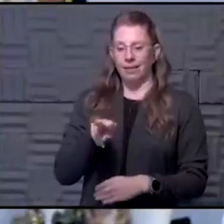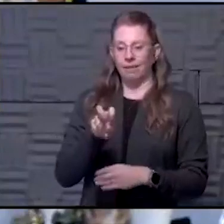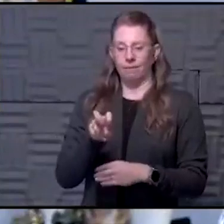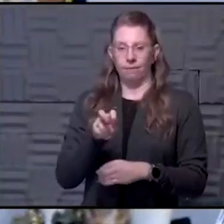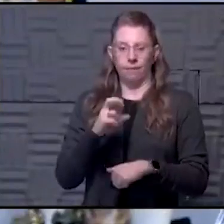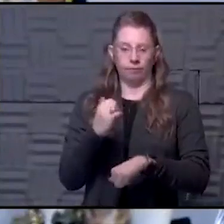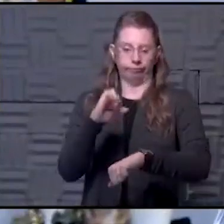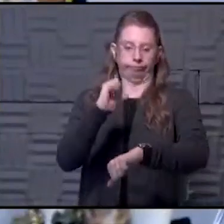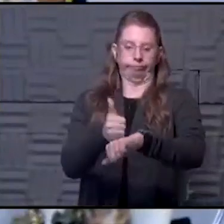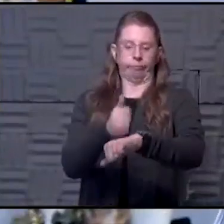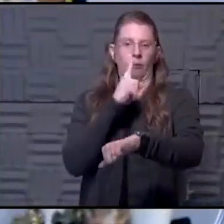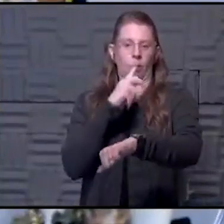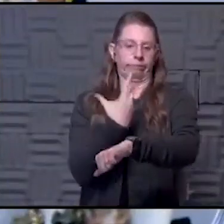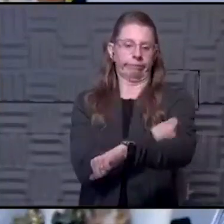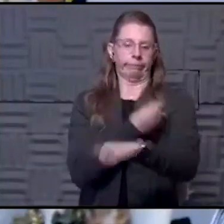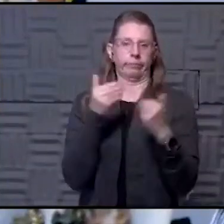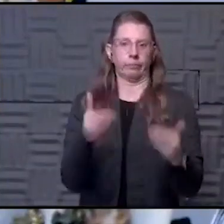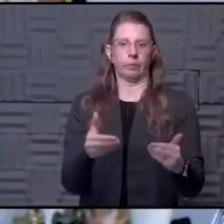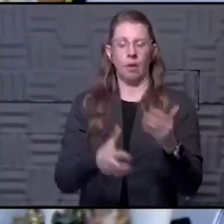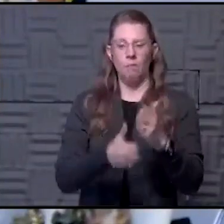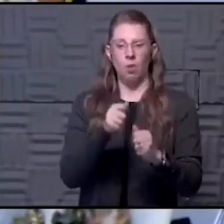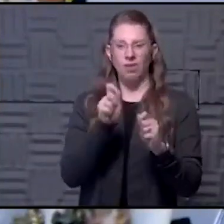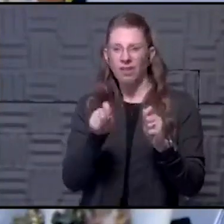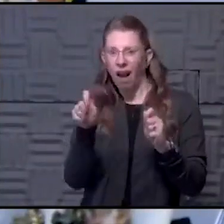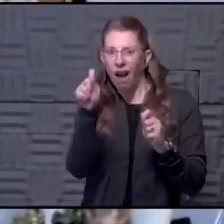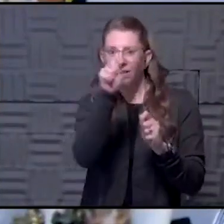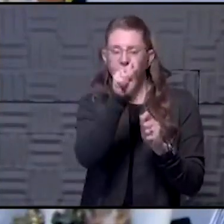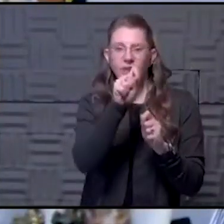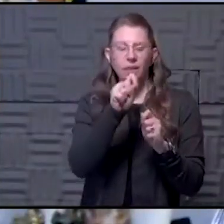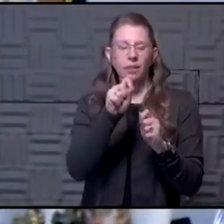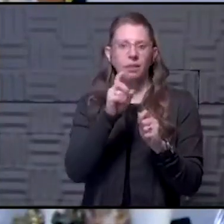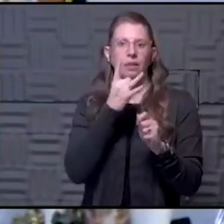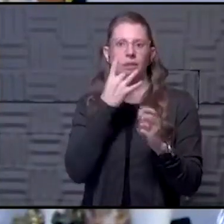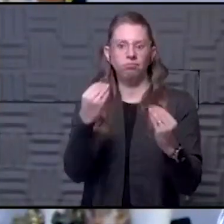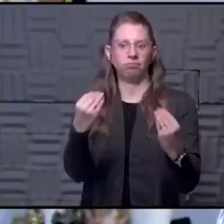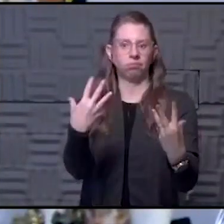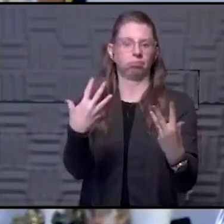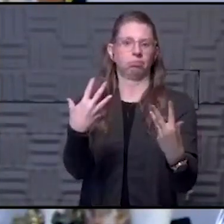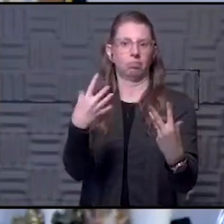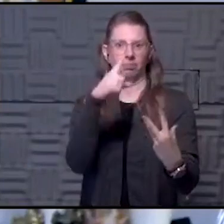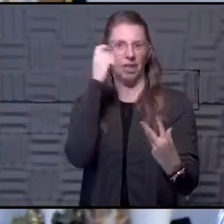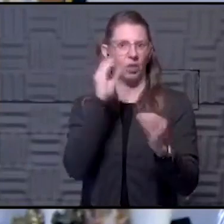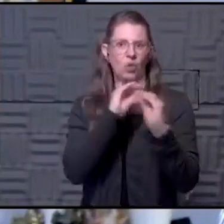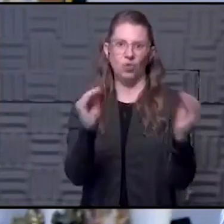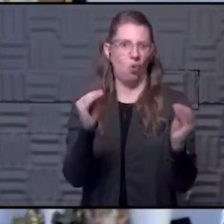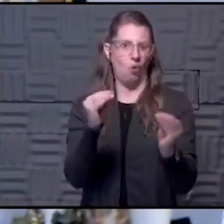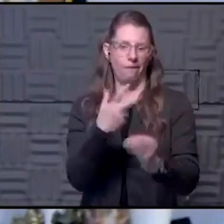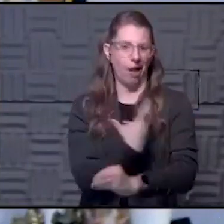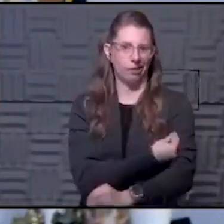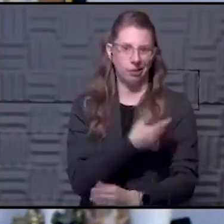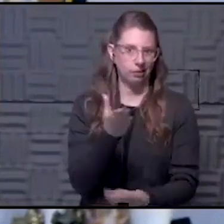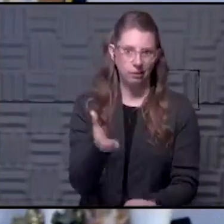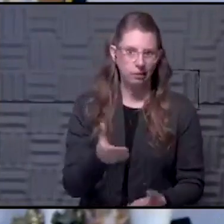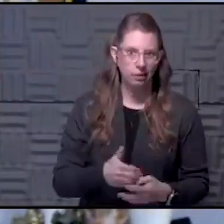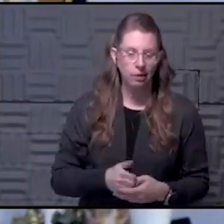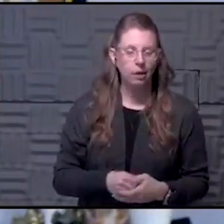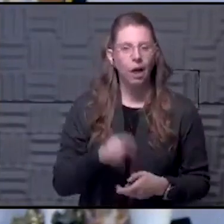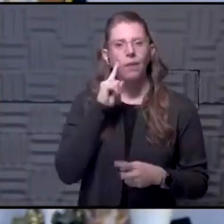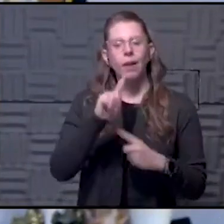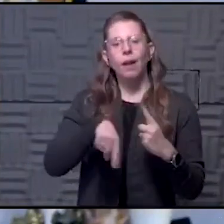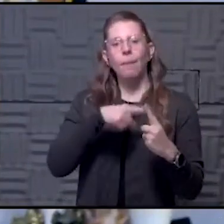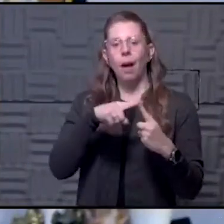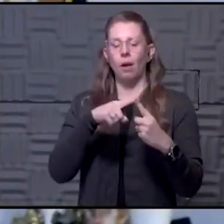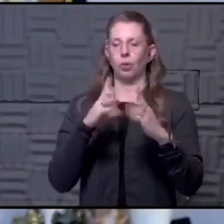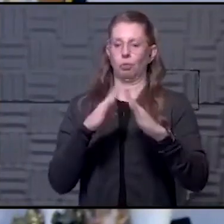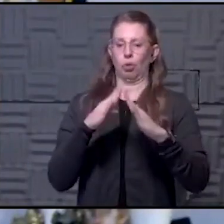sites. Now, most of the dots on the map won't be lit up because they don't have vaccine. So, I mean, just think about community